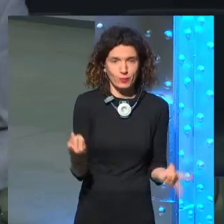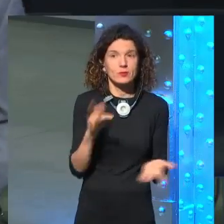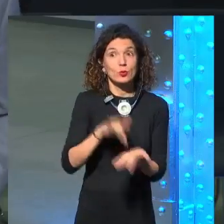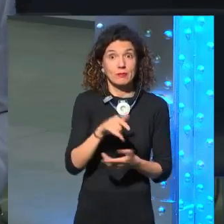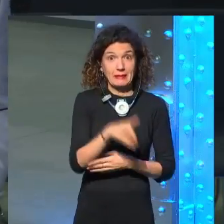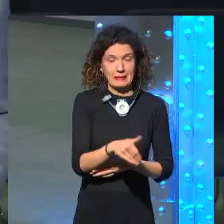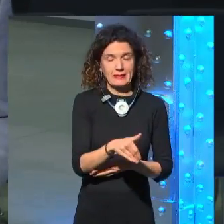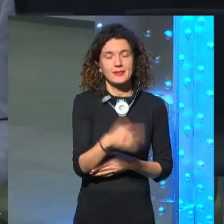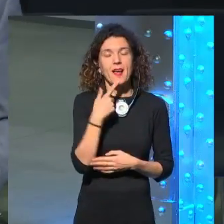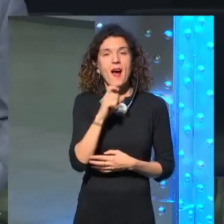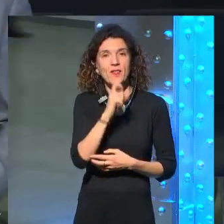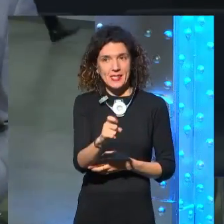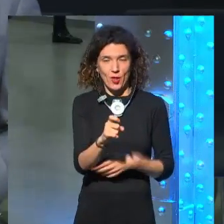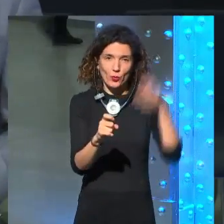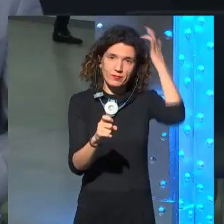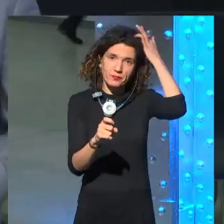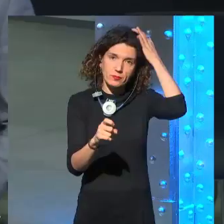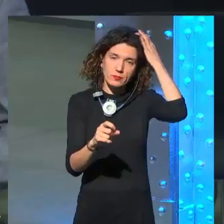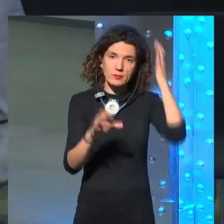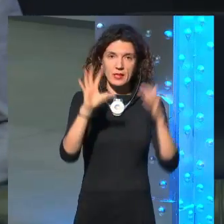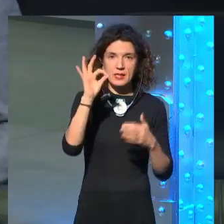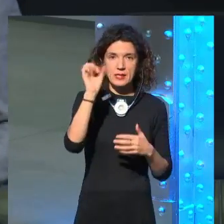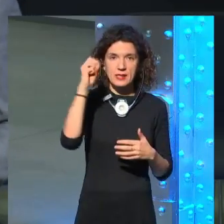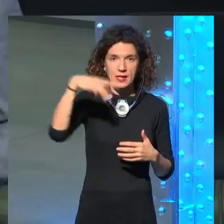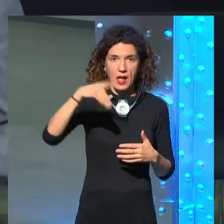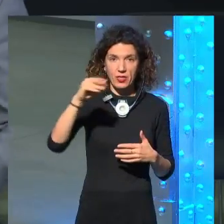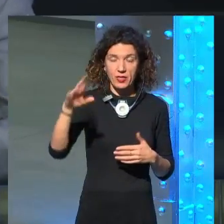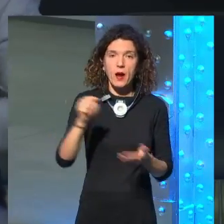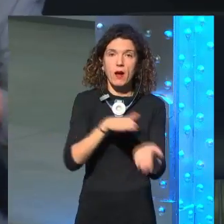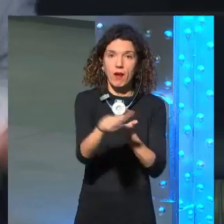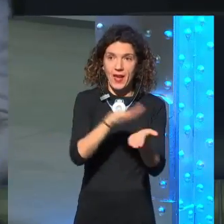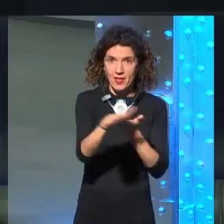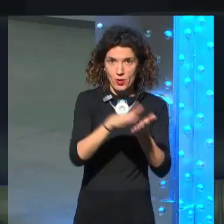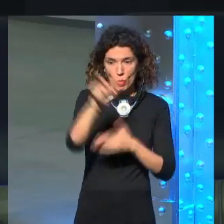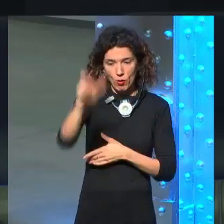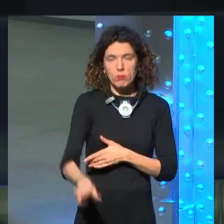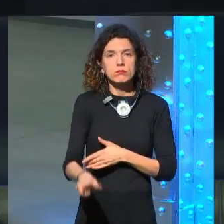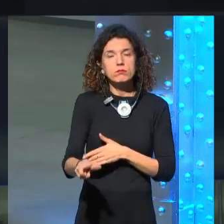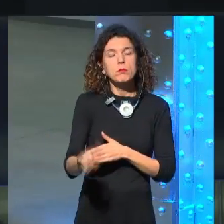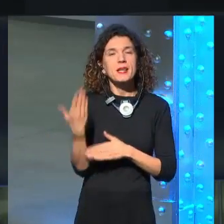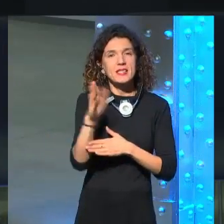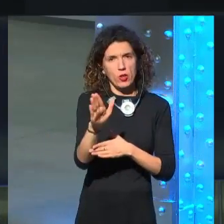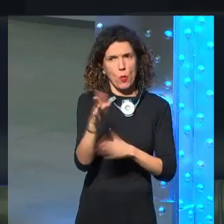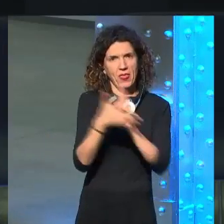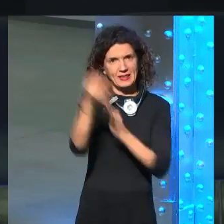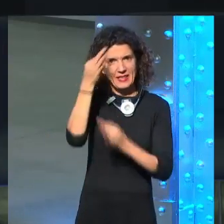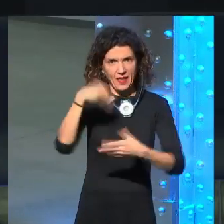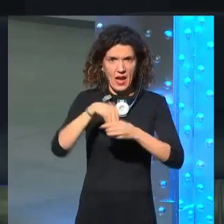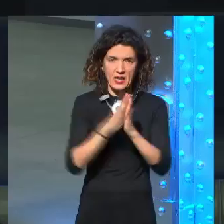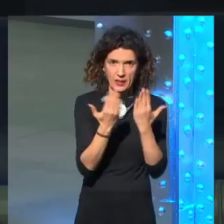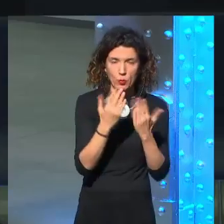debate, and I hope that we can all take part in it. Sandra Hoyo, the editor, will make